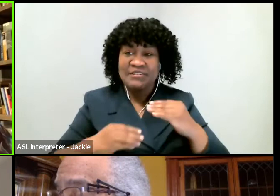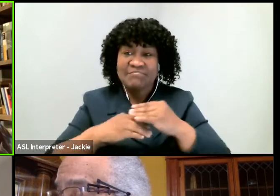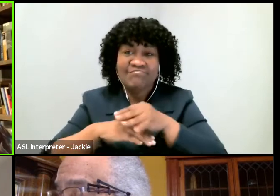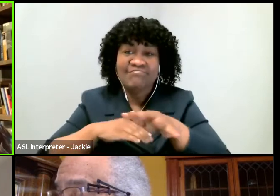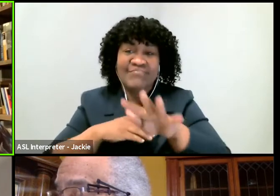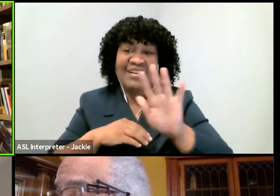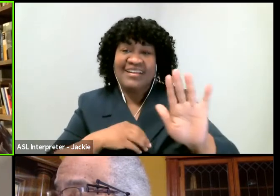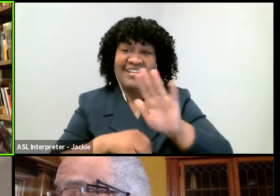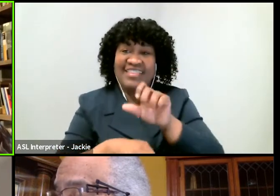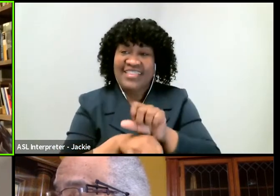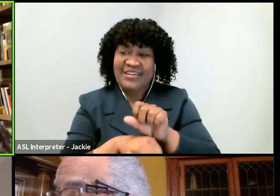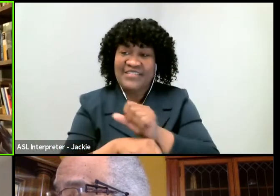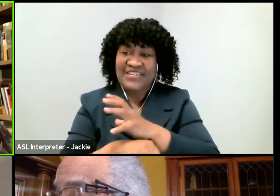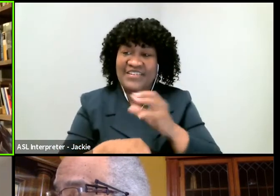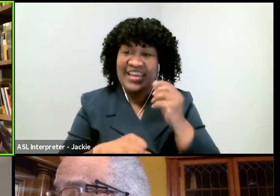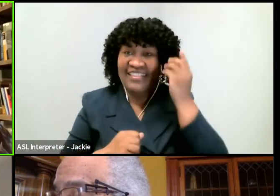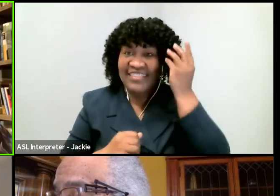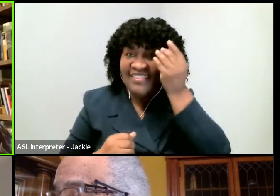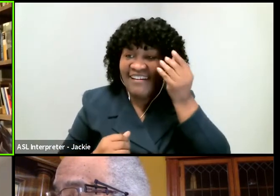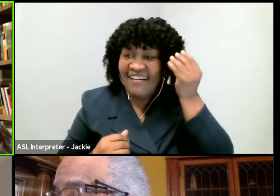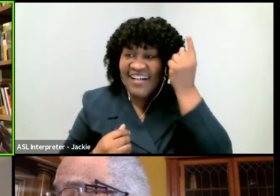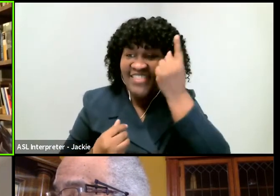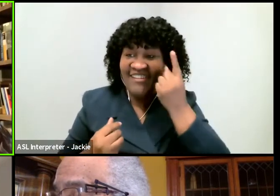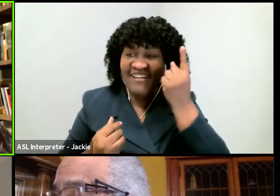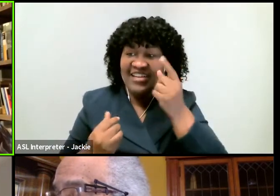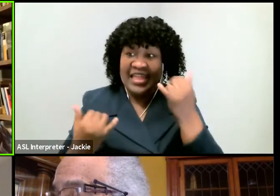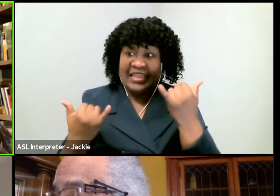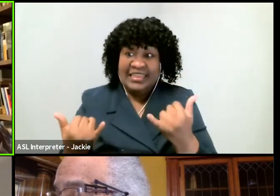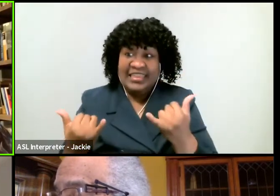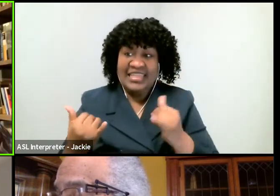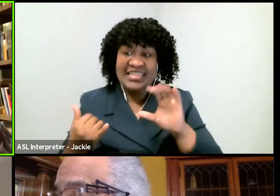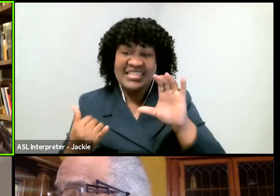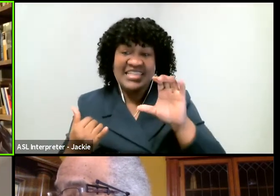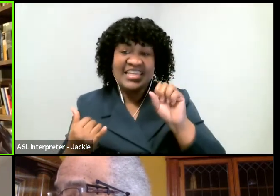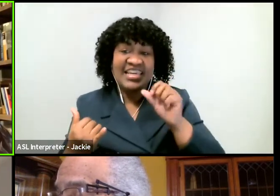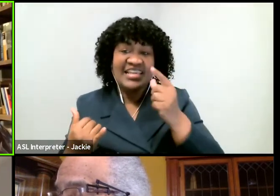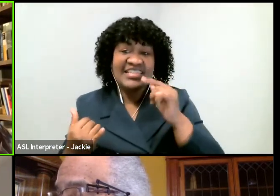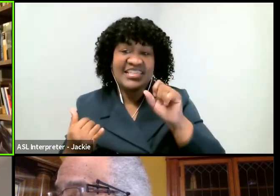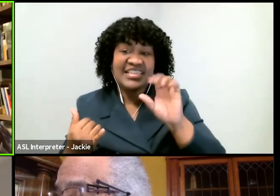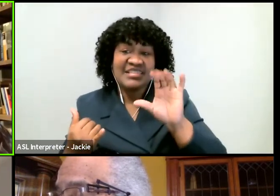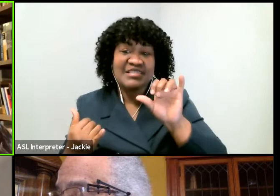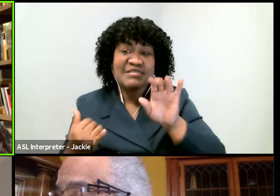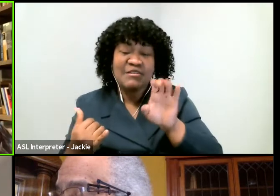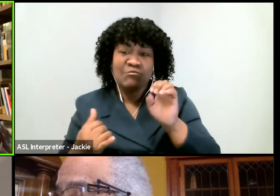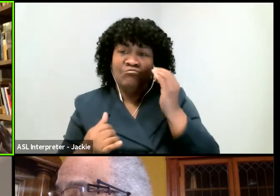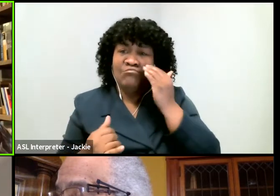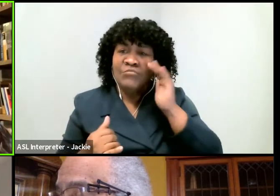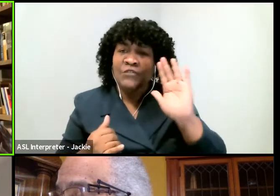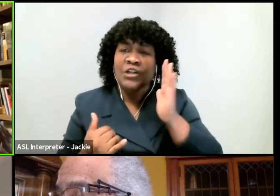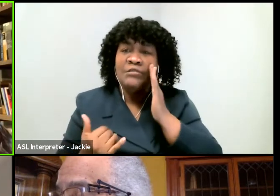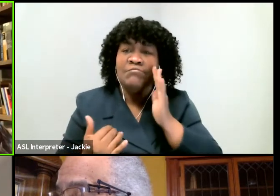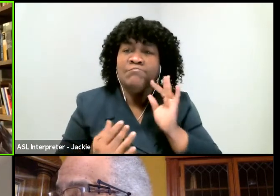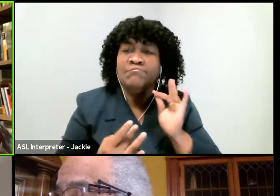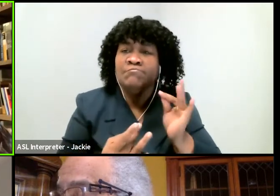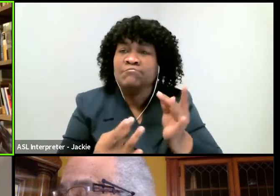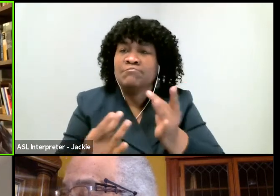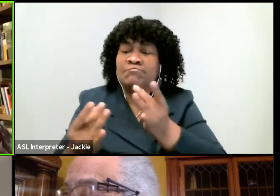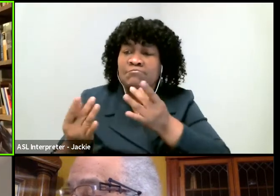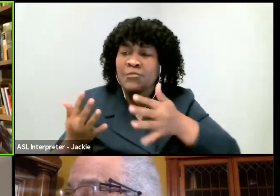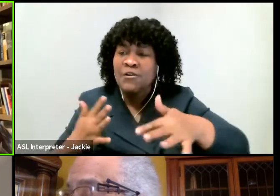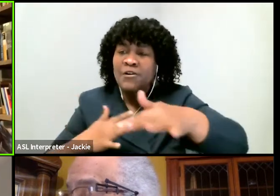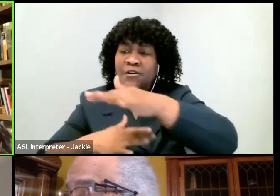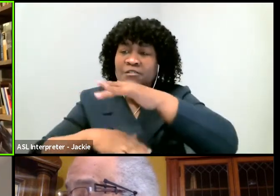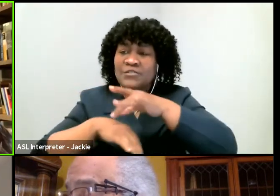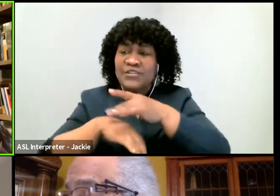influences on craft and thought. This edition features C.S. Giscombe, known for his meditations across geography and time,